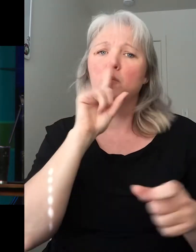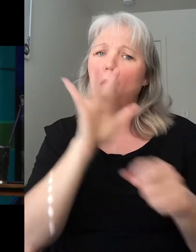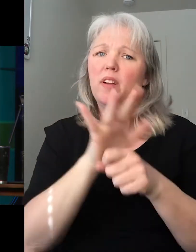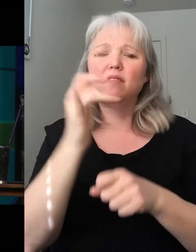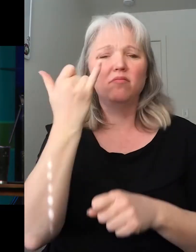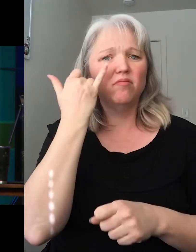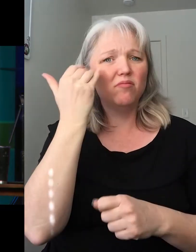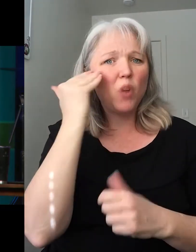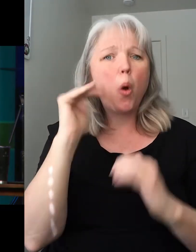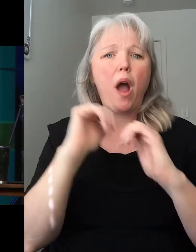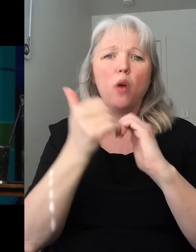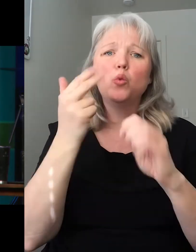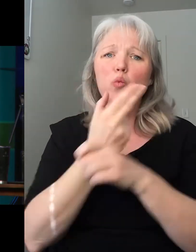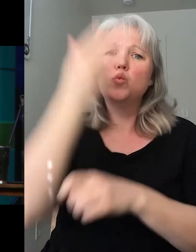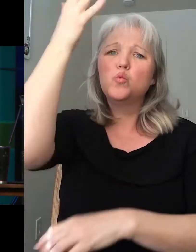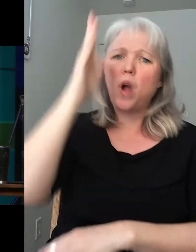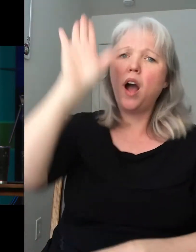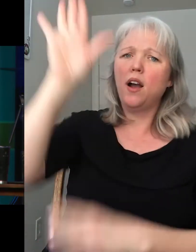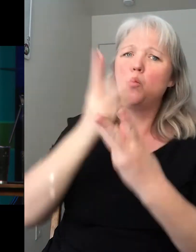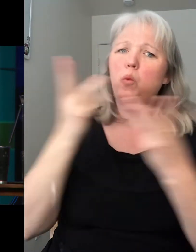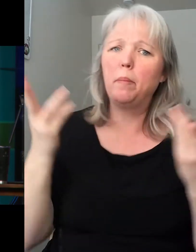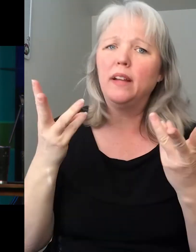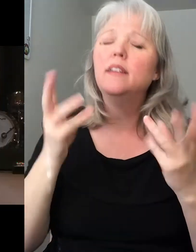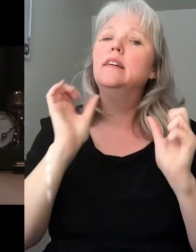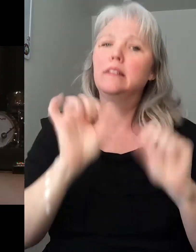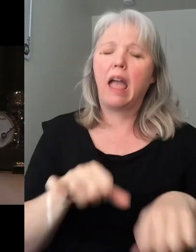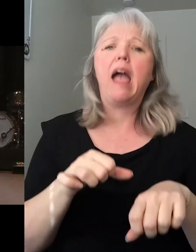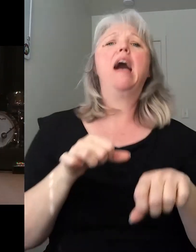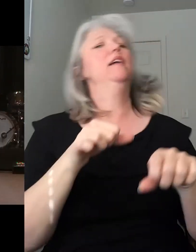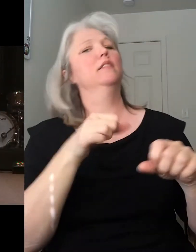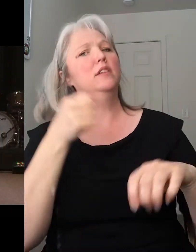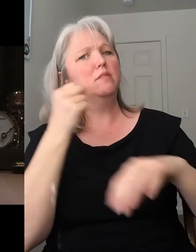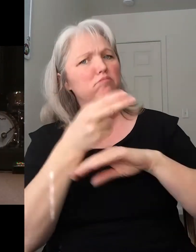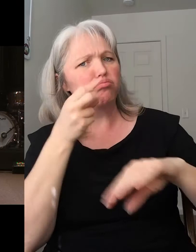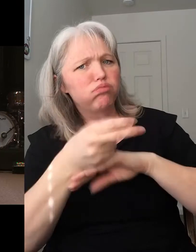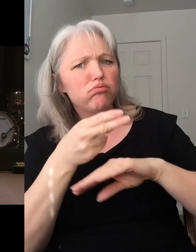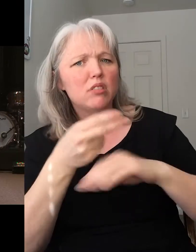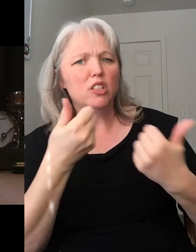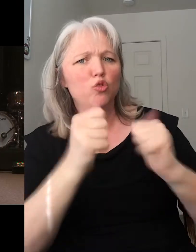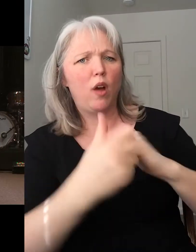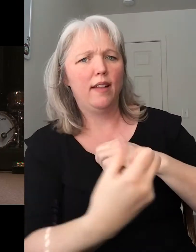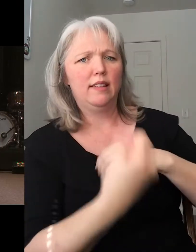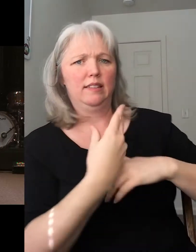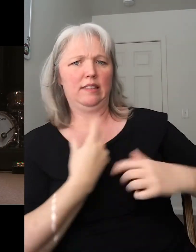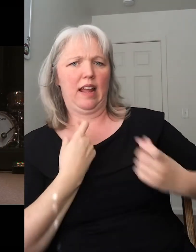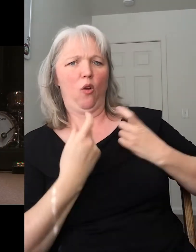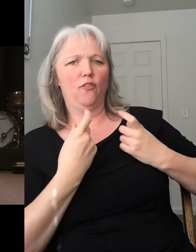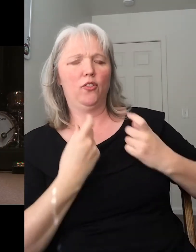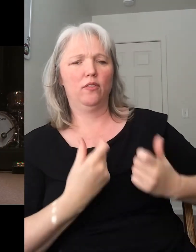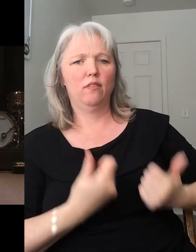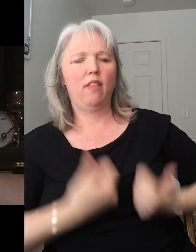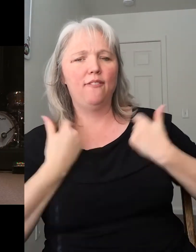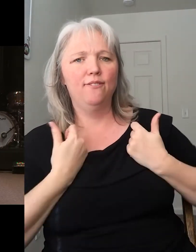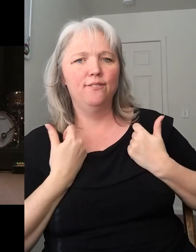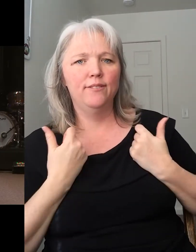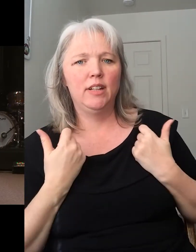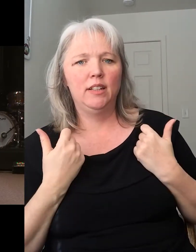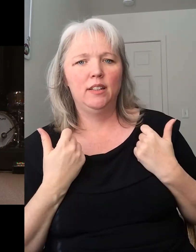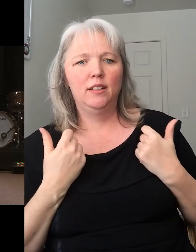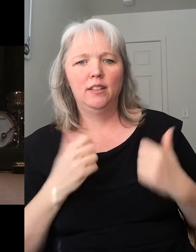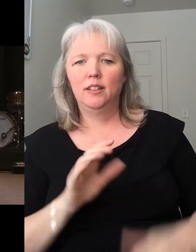and know how to use God's weapons can throw down things that try to take over their life.